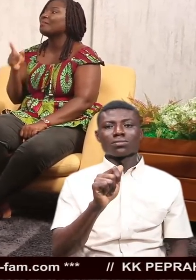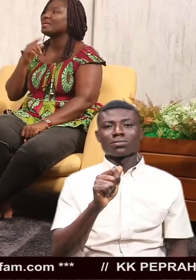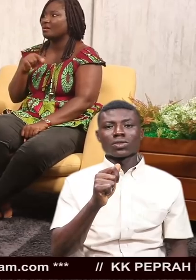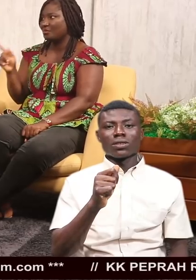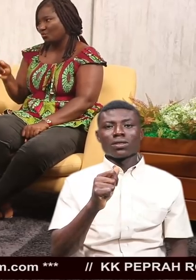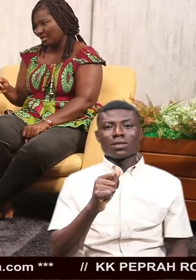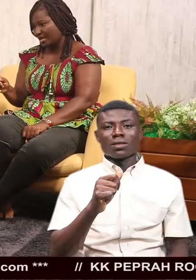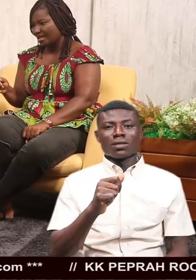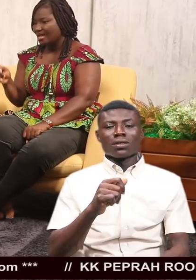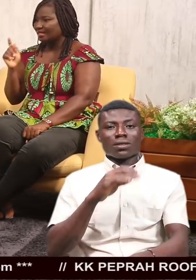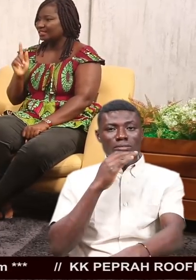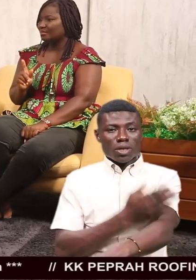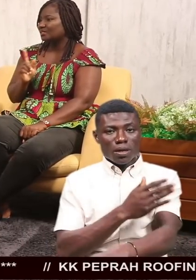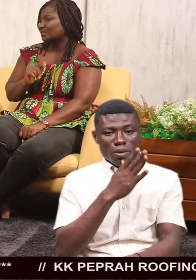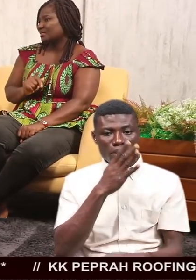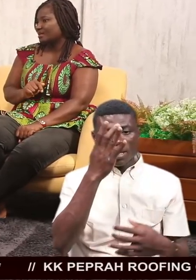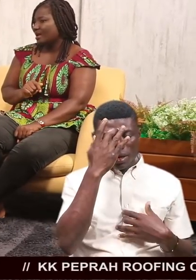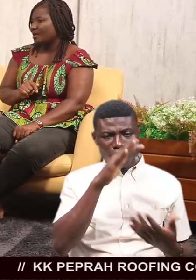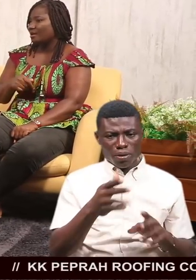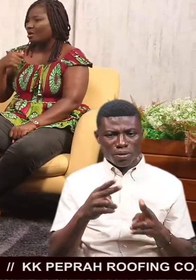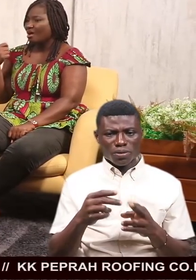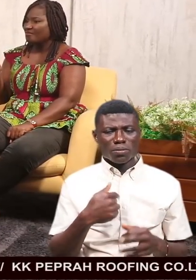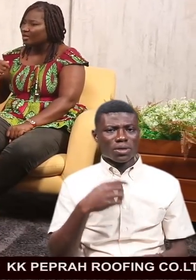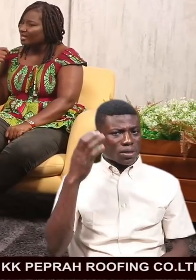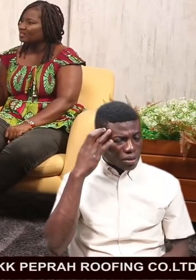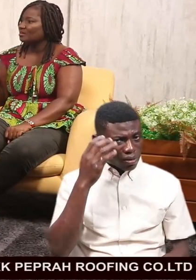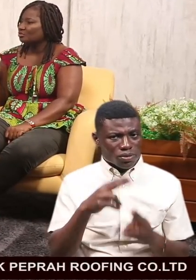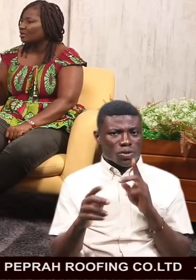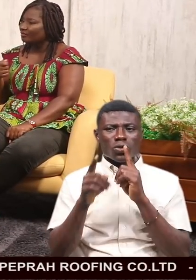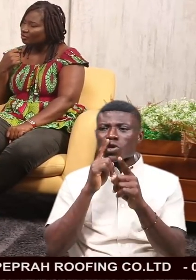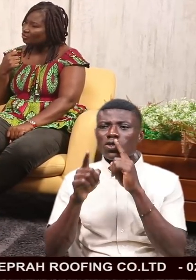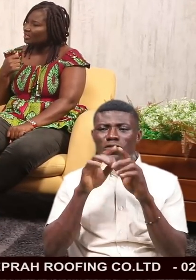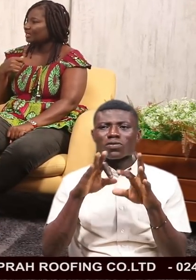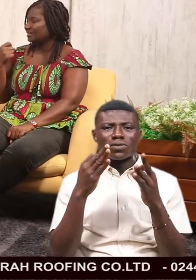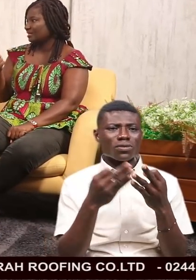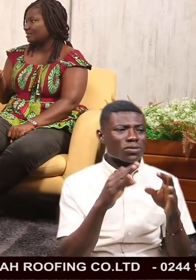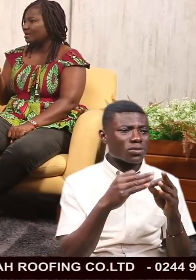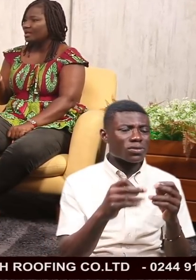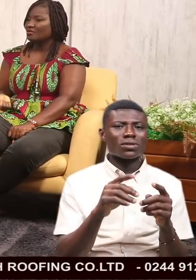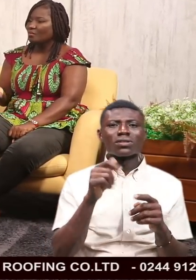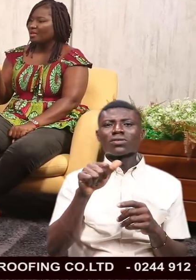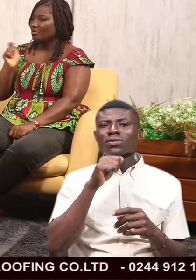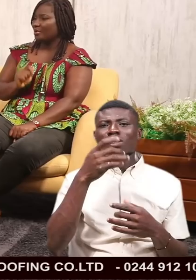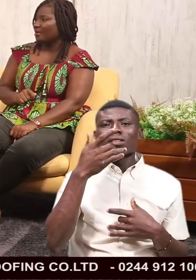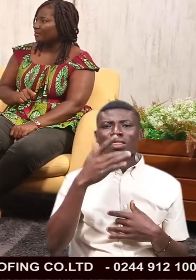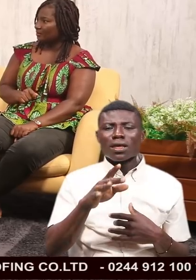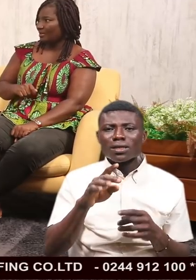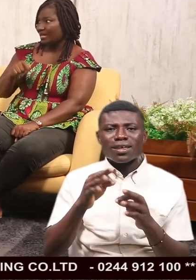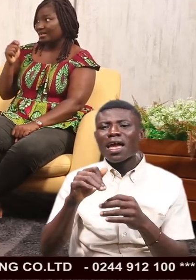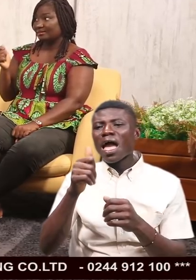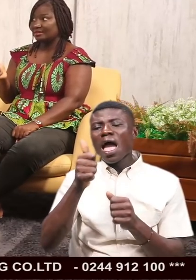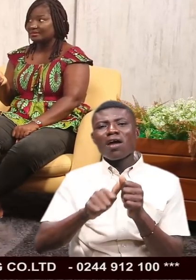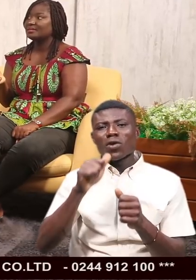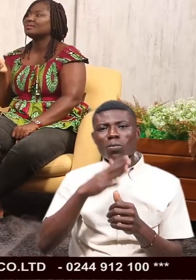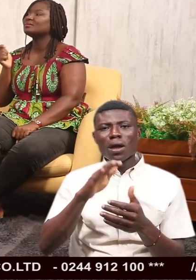ba ne maami yare wuye nti meti a afi o ke ka chebu se afo no no de ne tinye e no ba bi obeware no